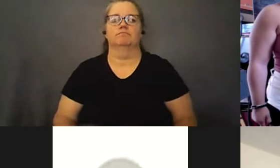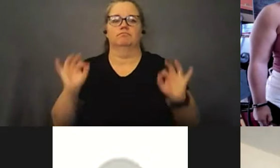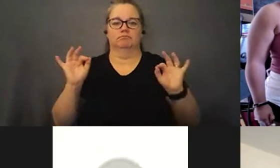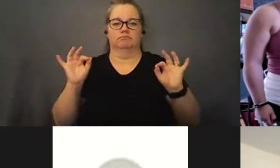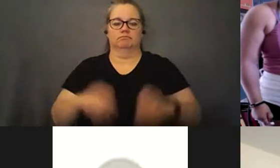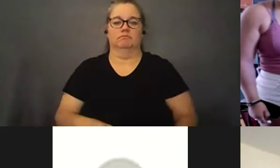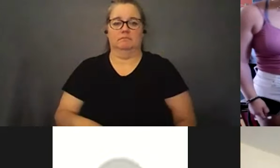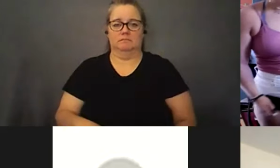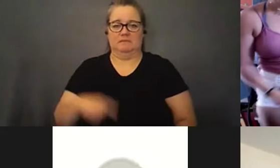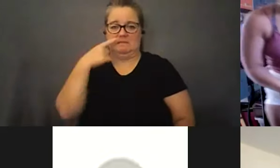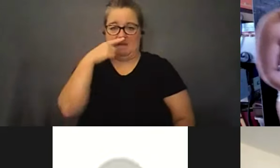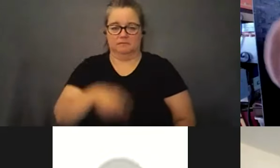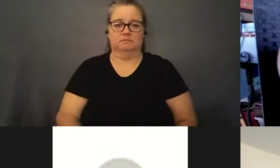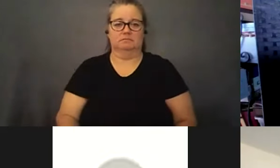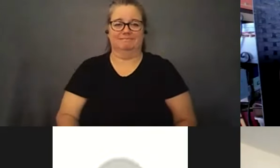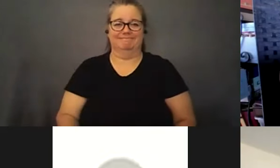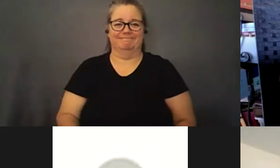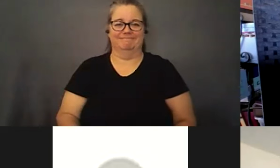Can you come here?